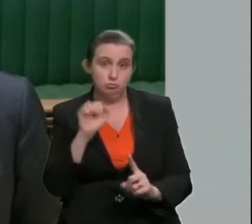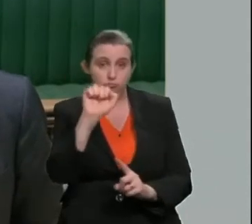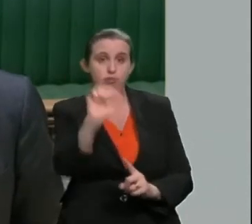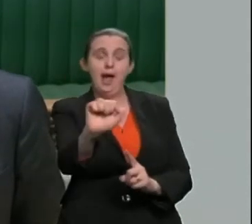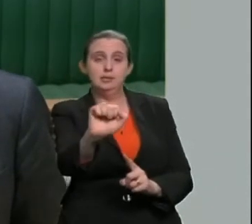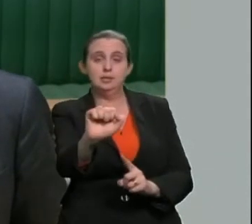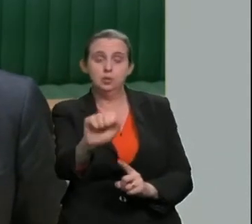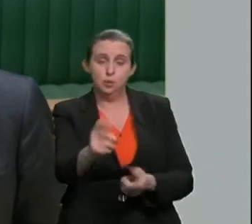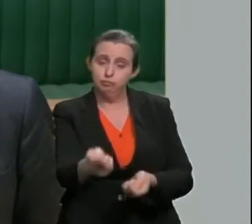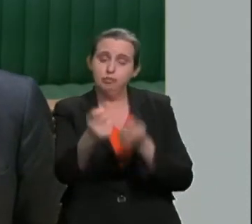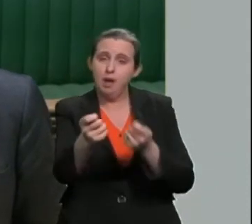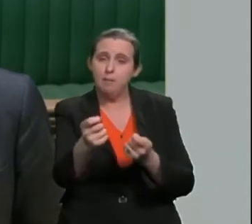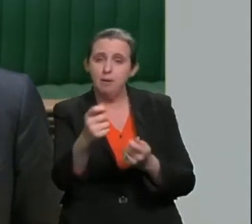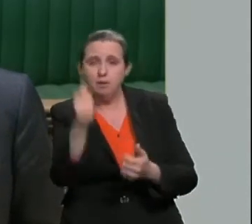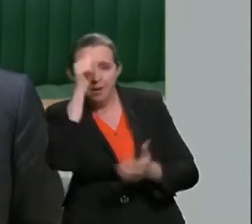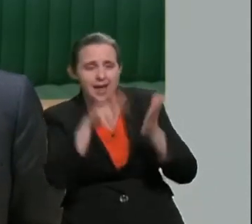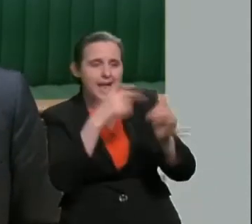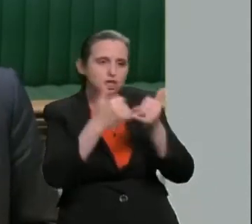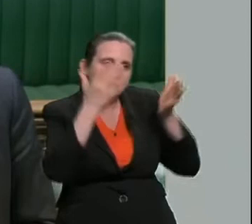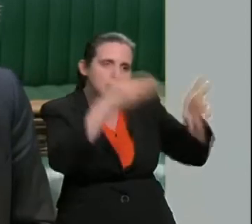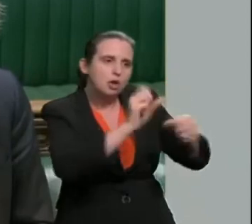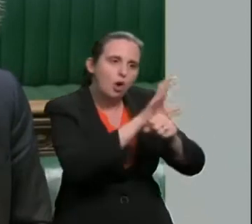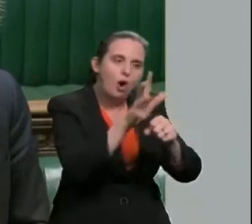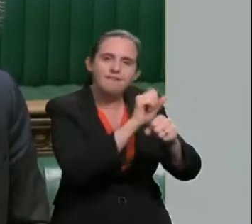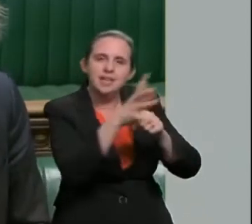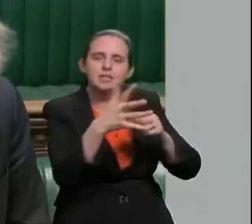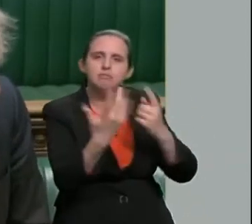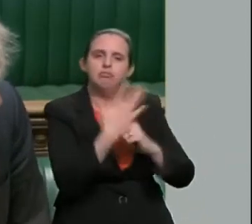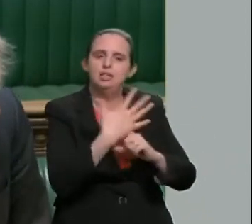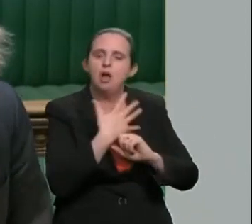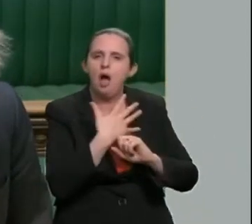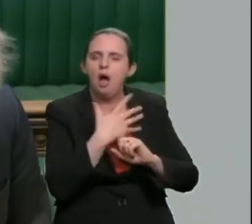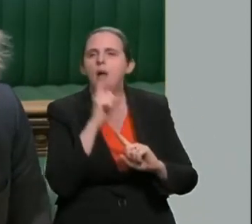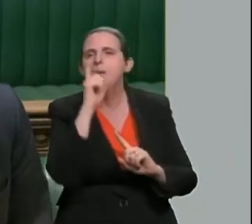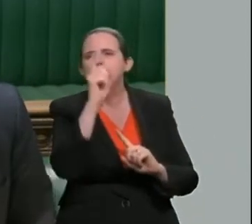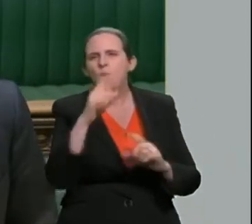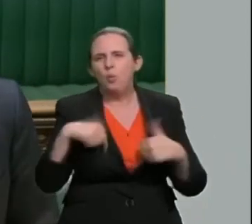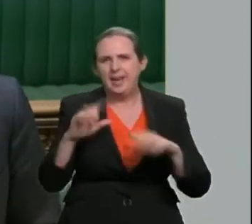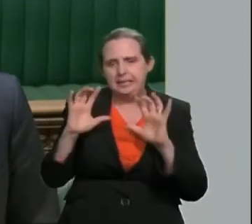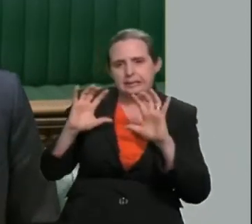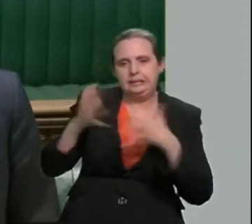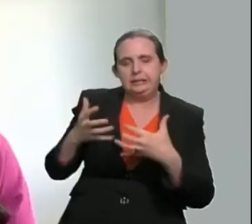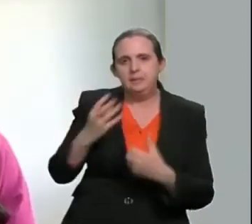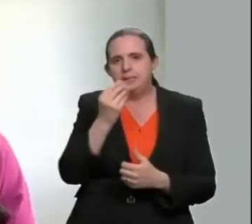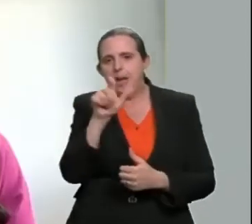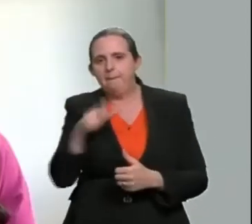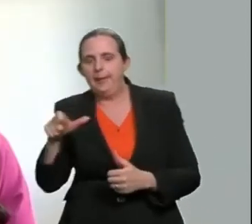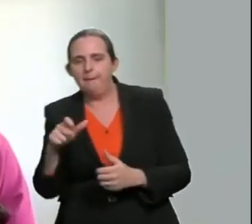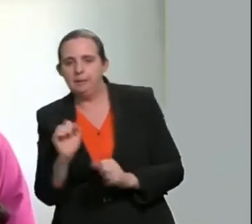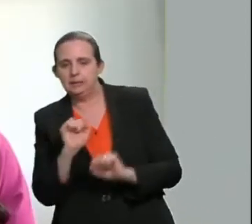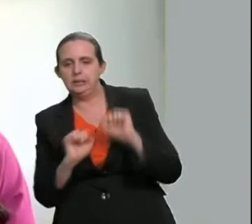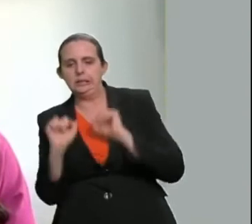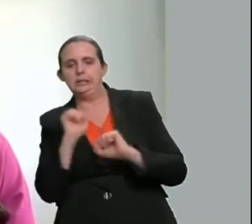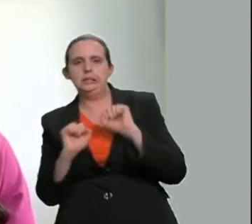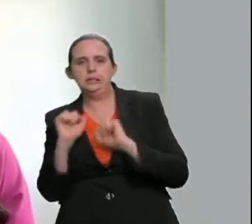the pressures from COVID, but we're also worried, Mr. Speaker, that some people may not be coming forward for the cancer